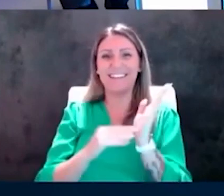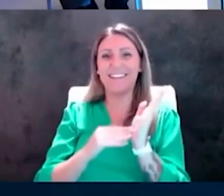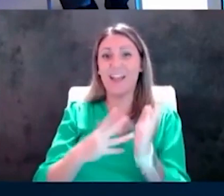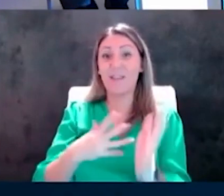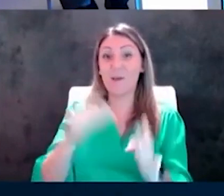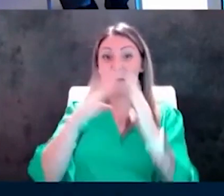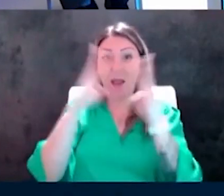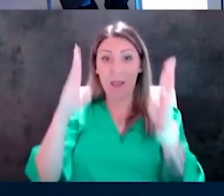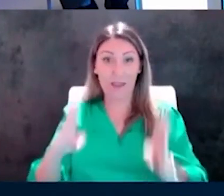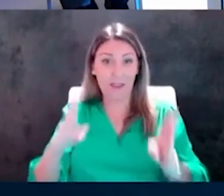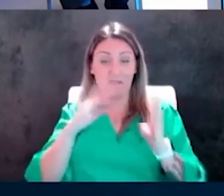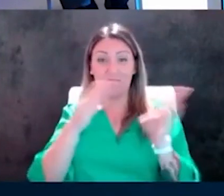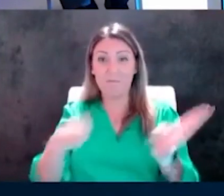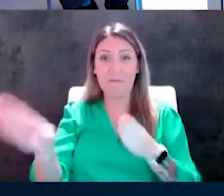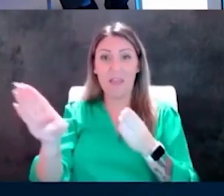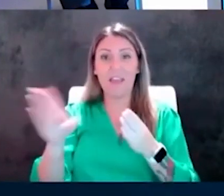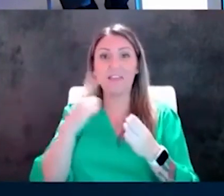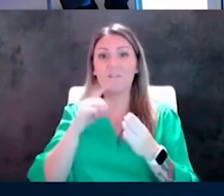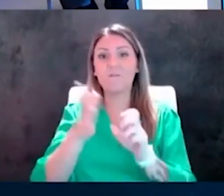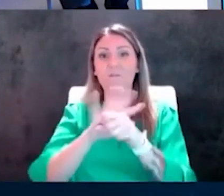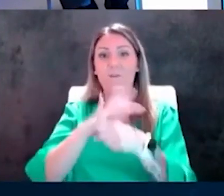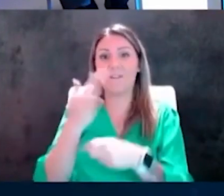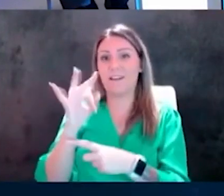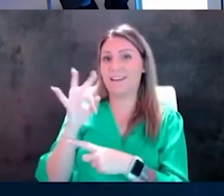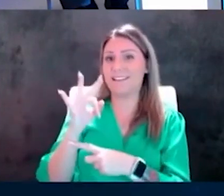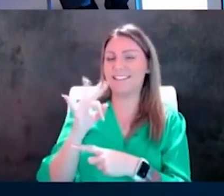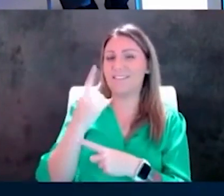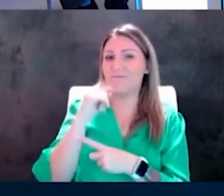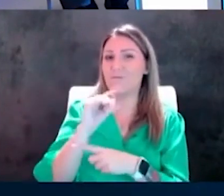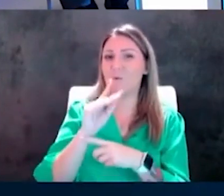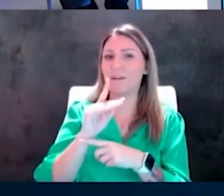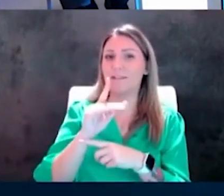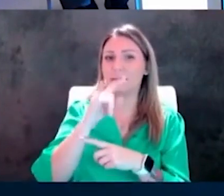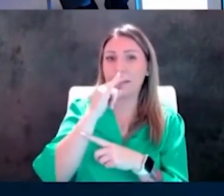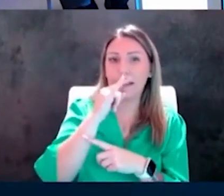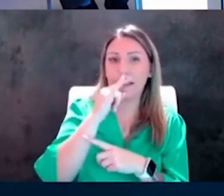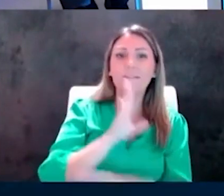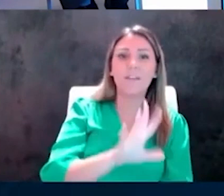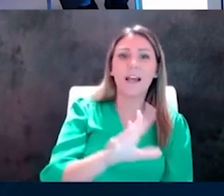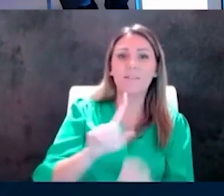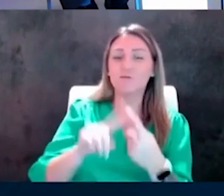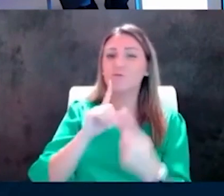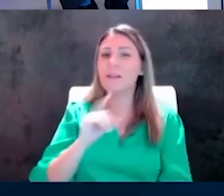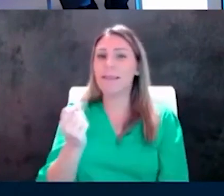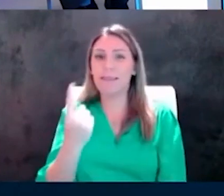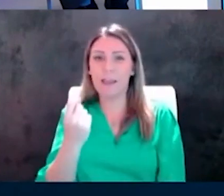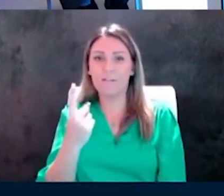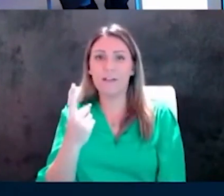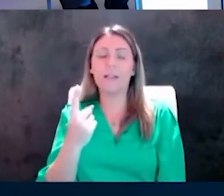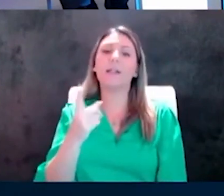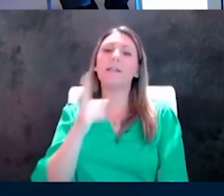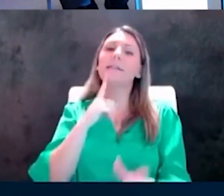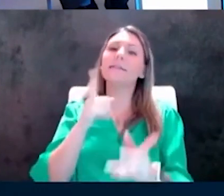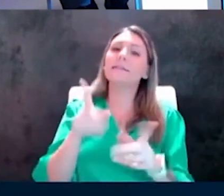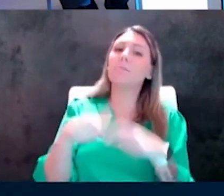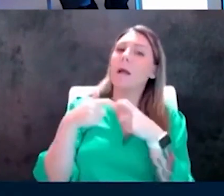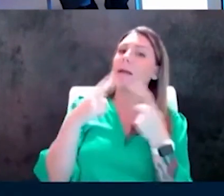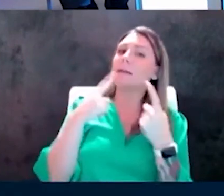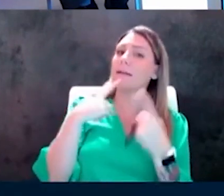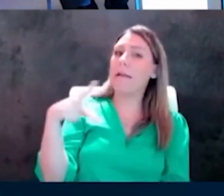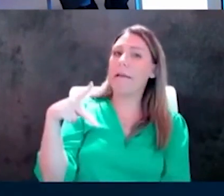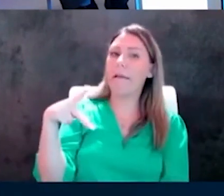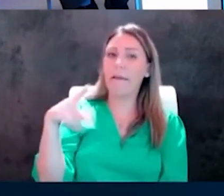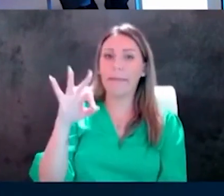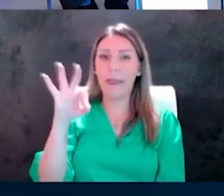plans to roll out the COVID-19 vaccines for kids ages 5 to 11, pending the FDA approval. So we're getting a few questions about